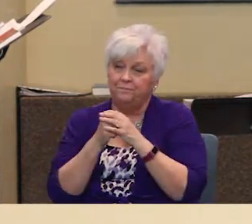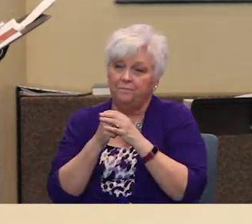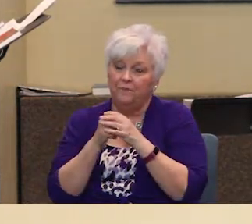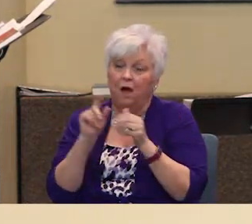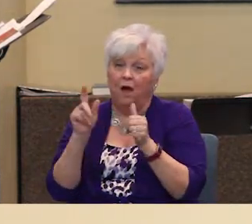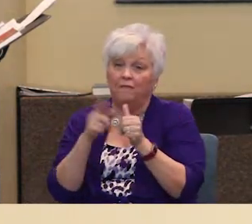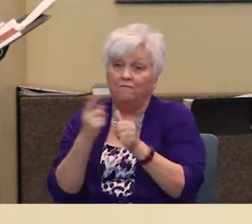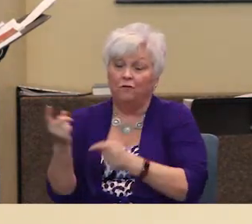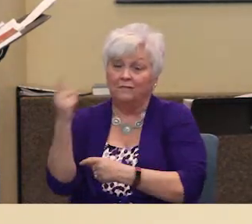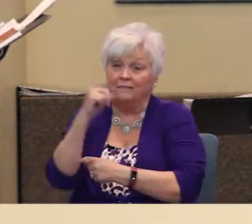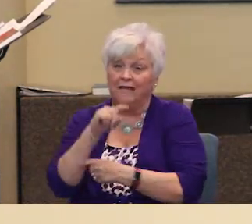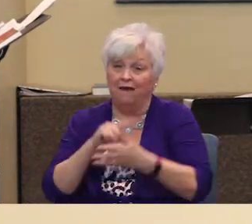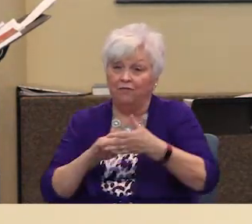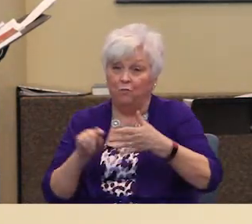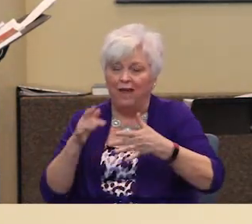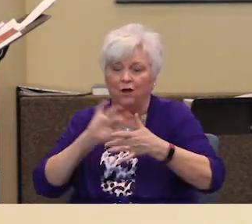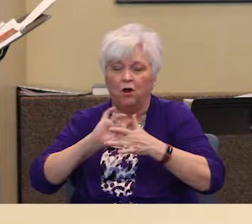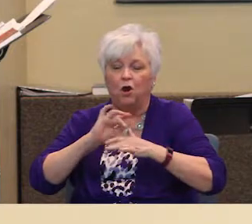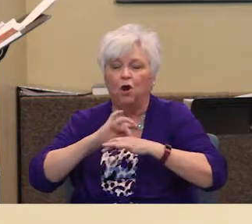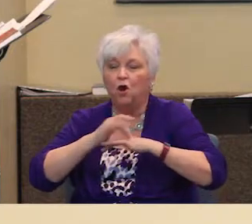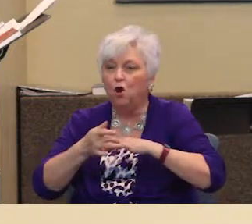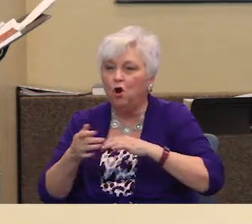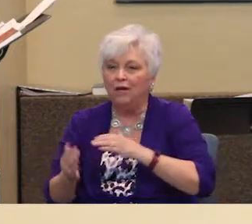On the first day of the week, very early in the morning,